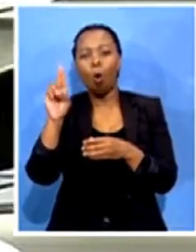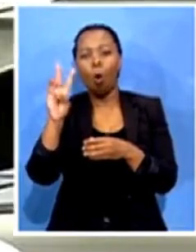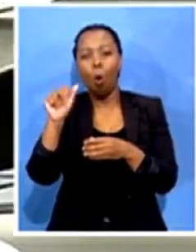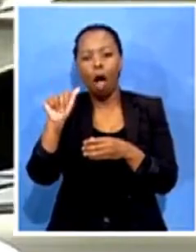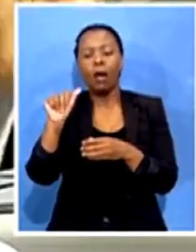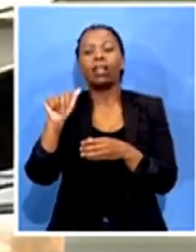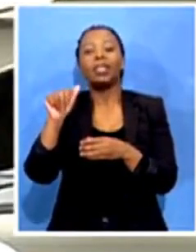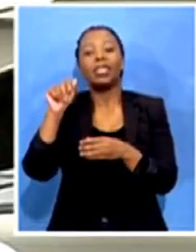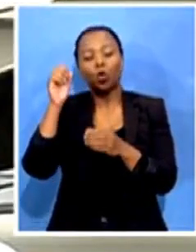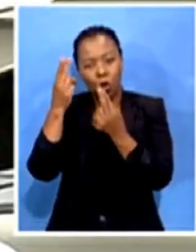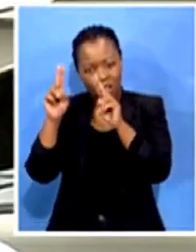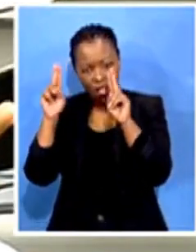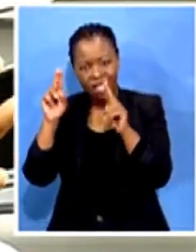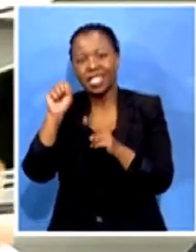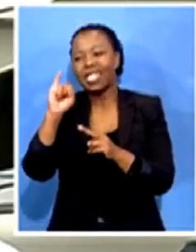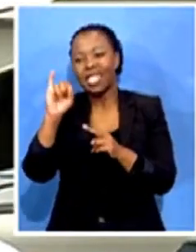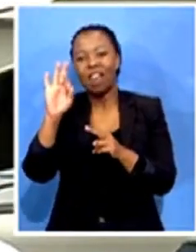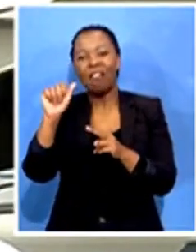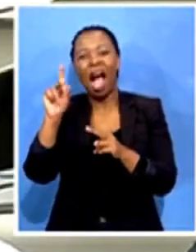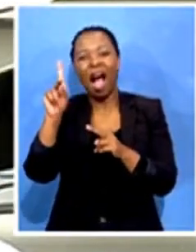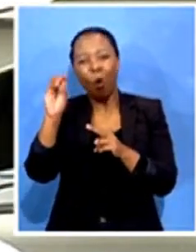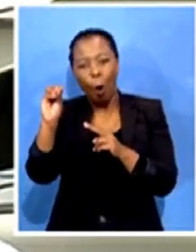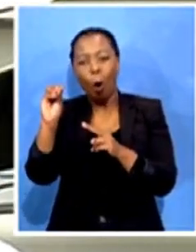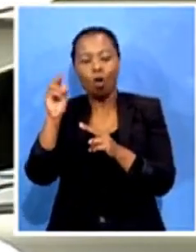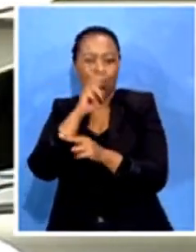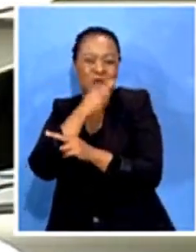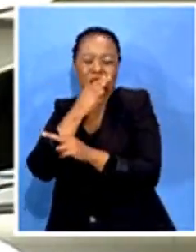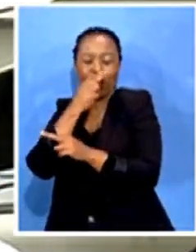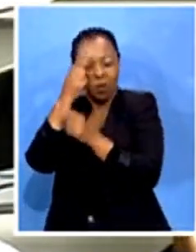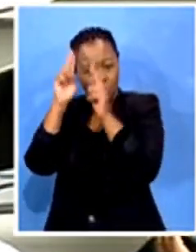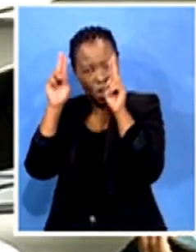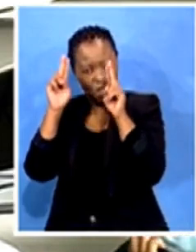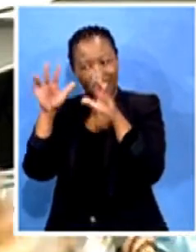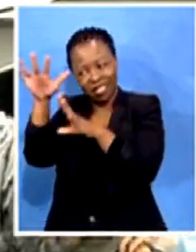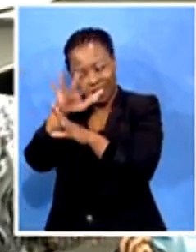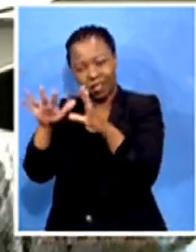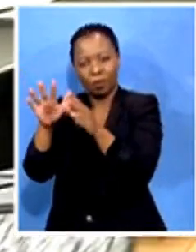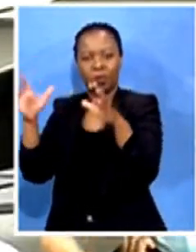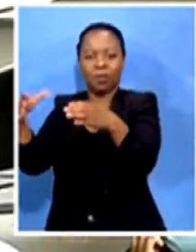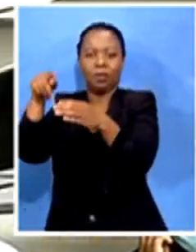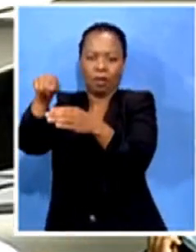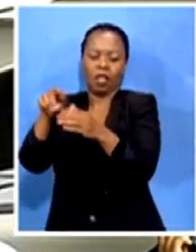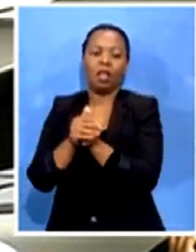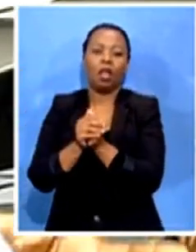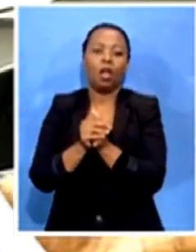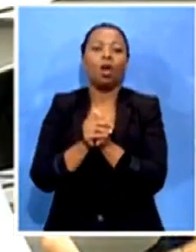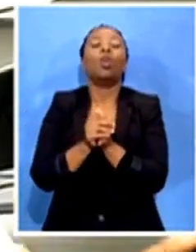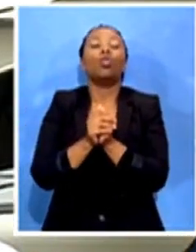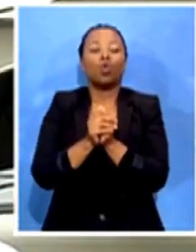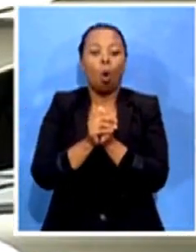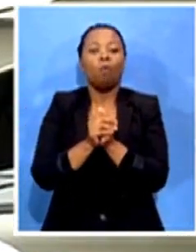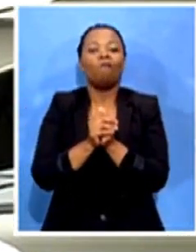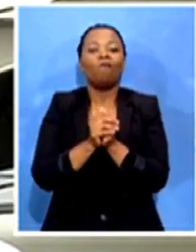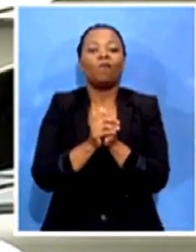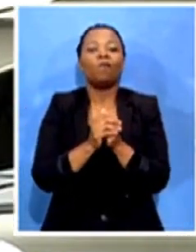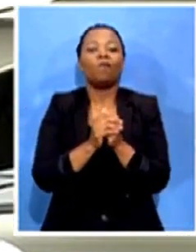So we have clusters of major hospitals that are coordinating the